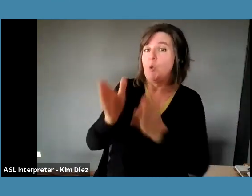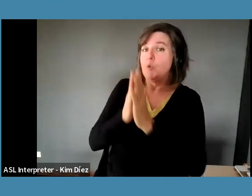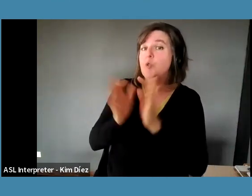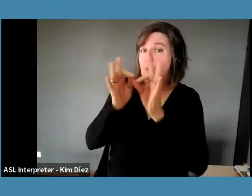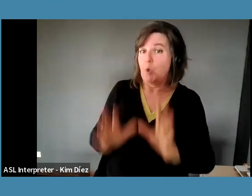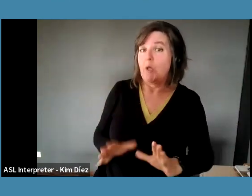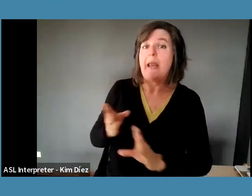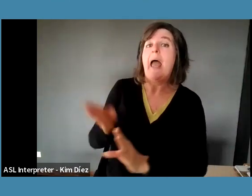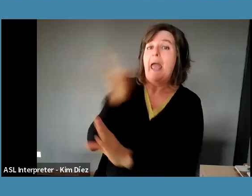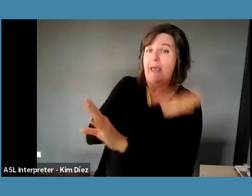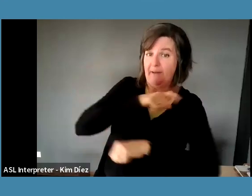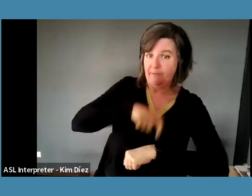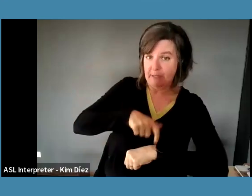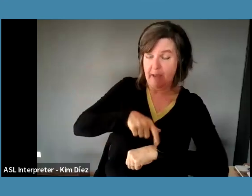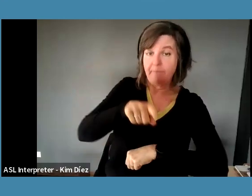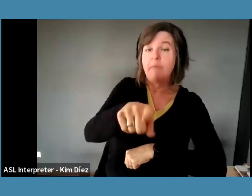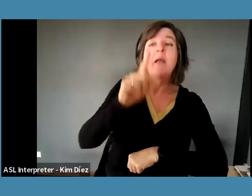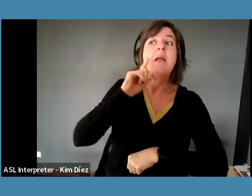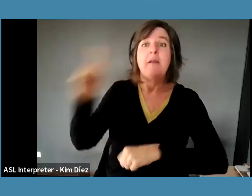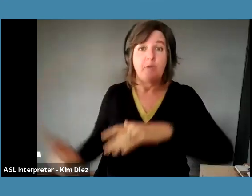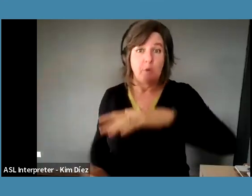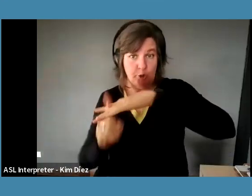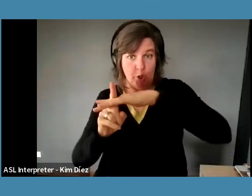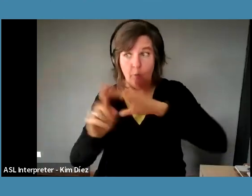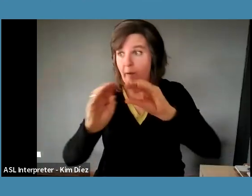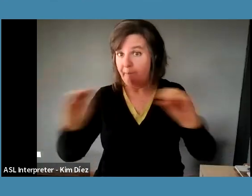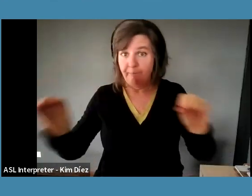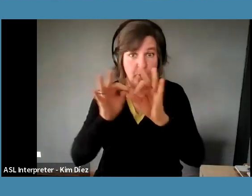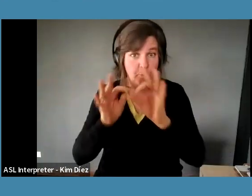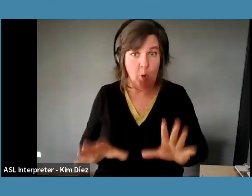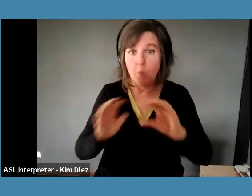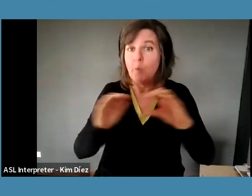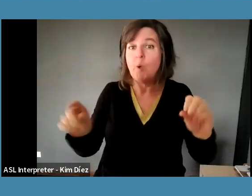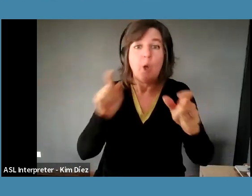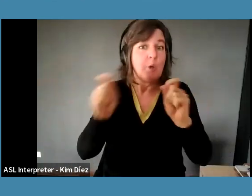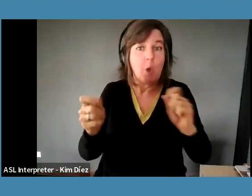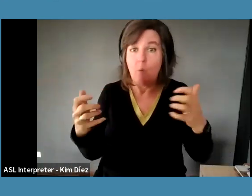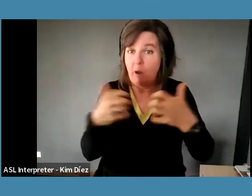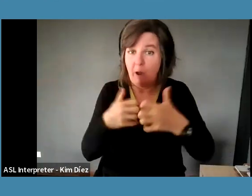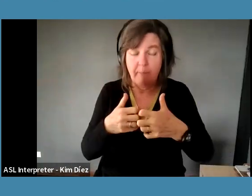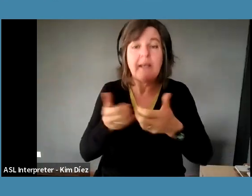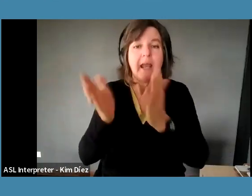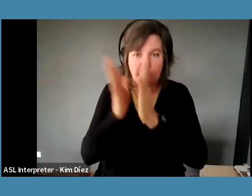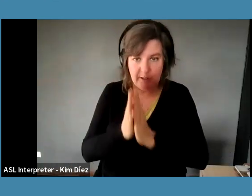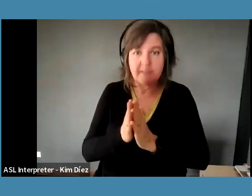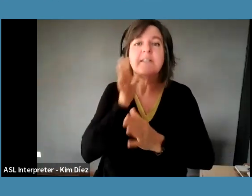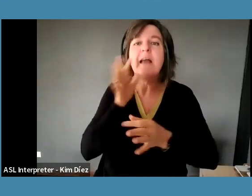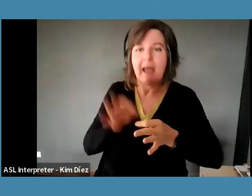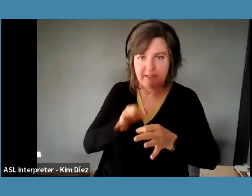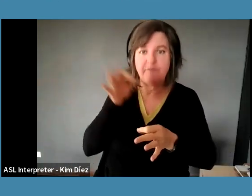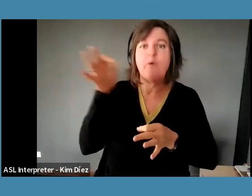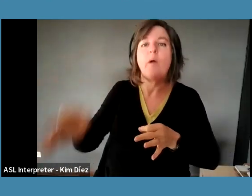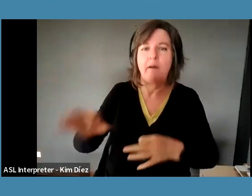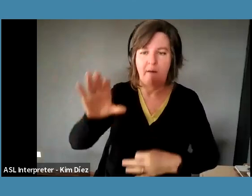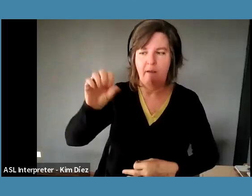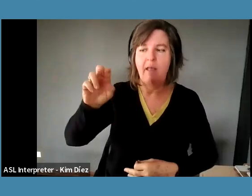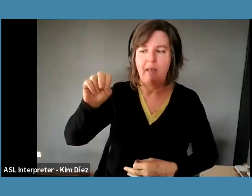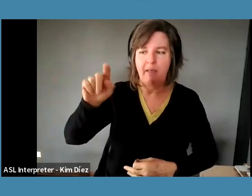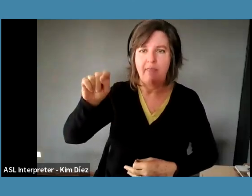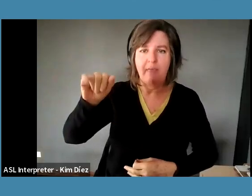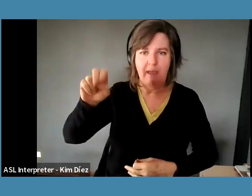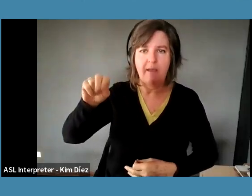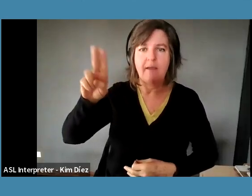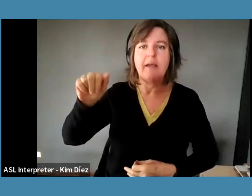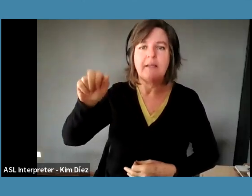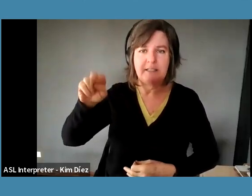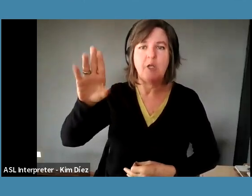up and the accommodations are not present, then you should ask to have that hearing reset and continued to a date soon